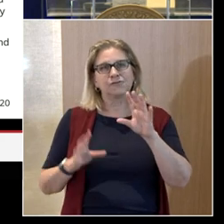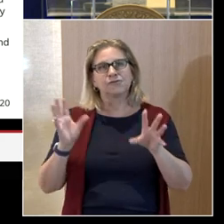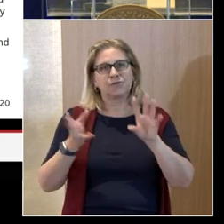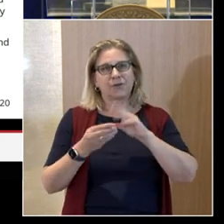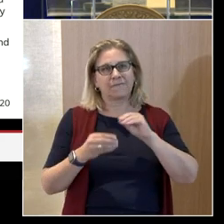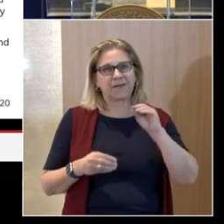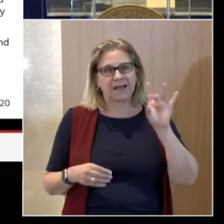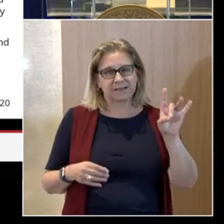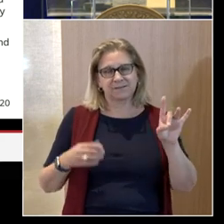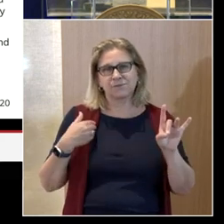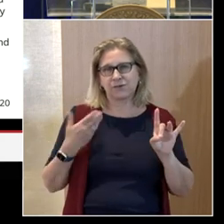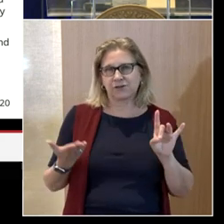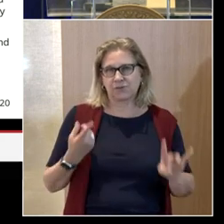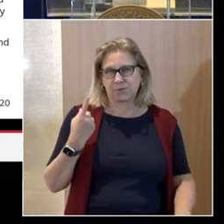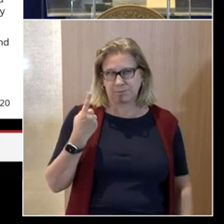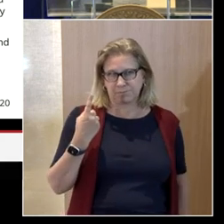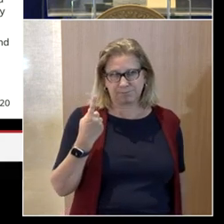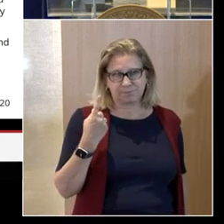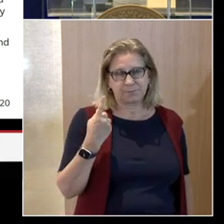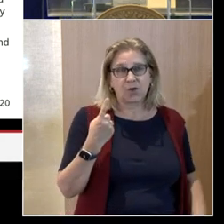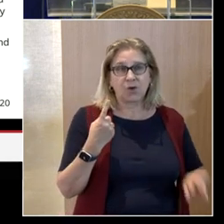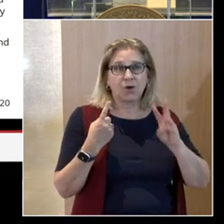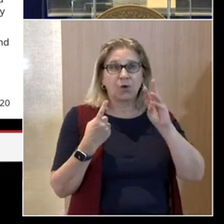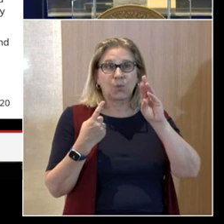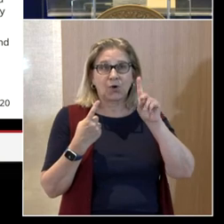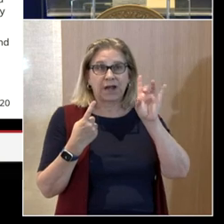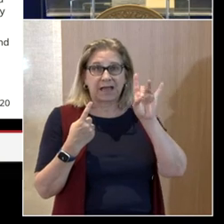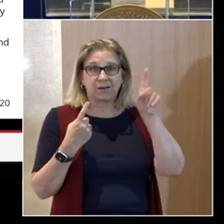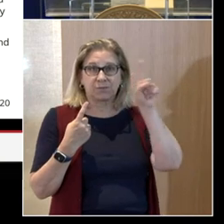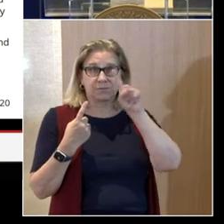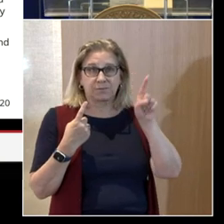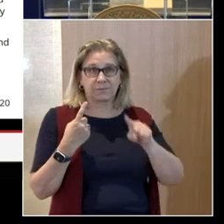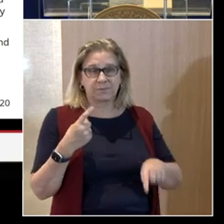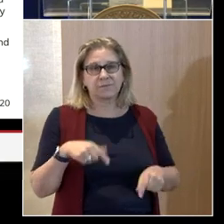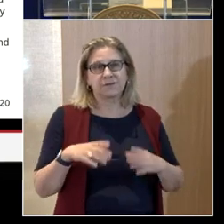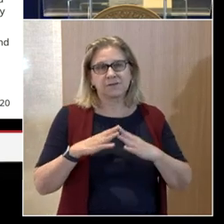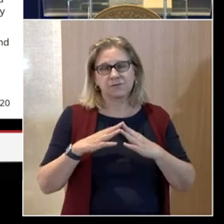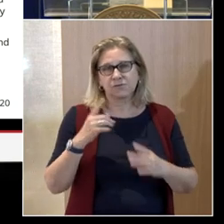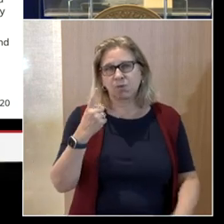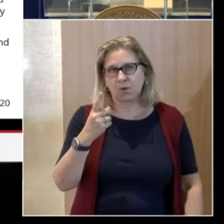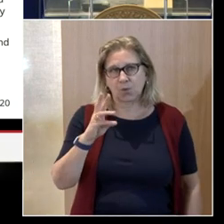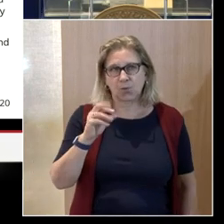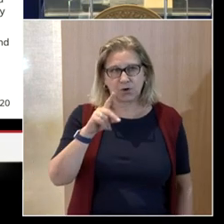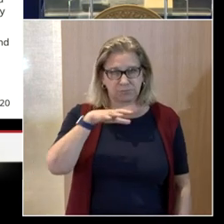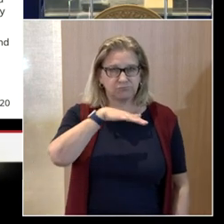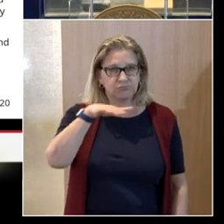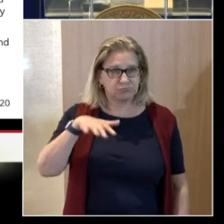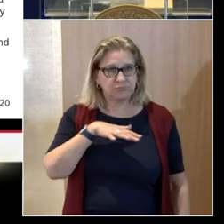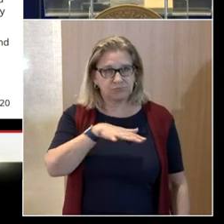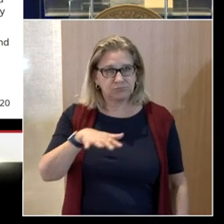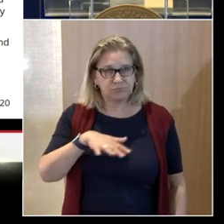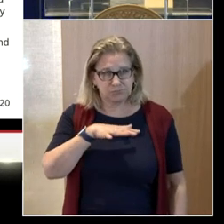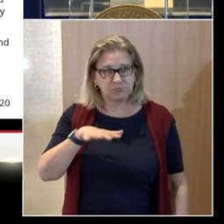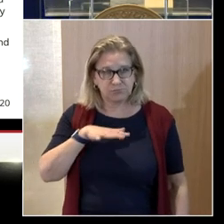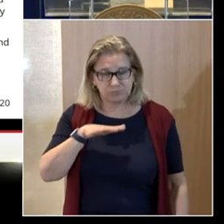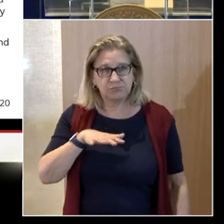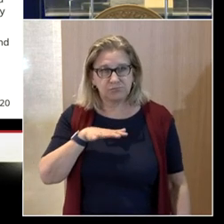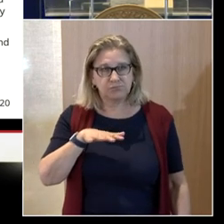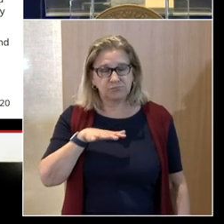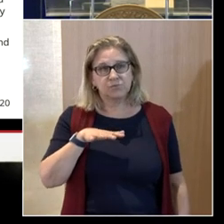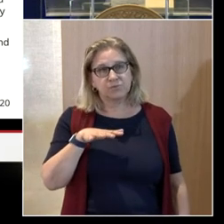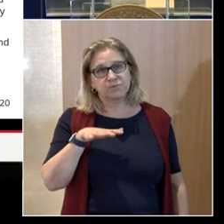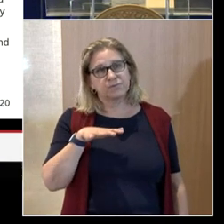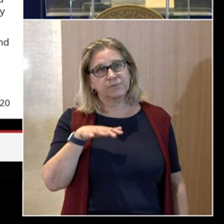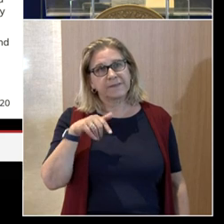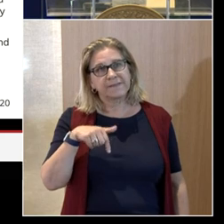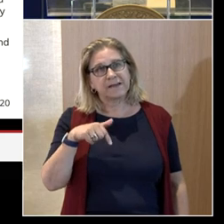center, featuring mixed use neighborhoods and entertainment, cultural and retail nodes. So that is critical, and that is what that is sort of a North Star